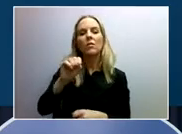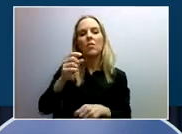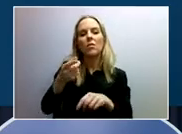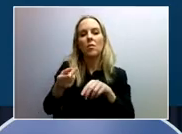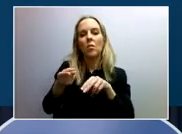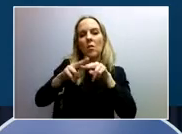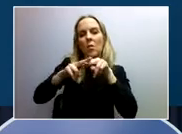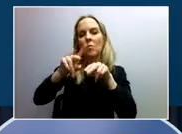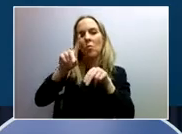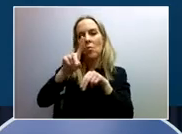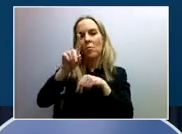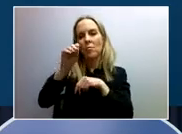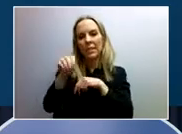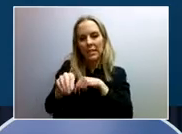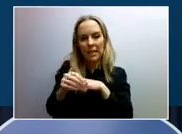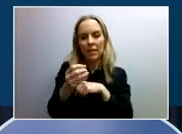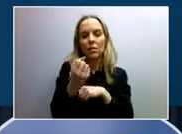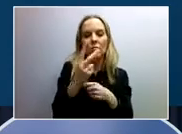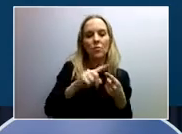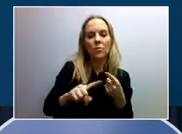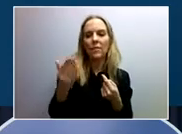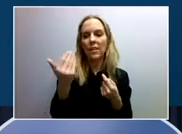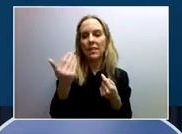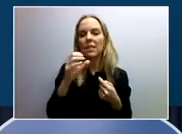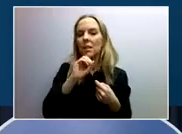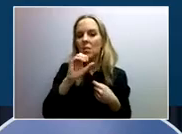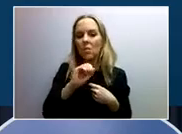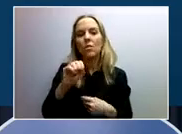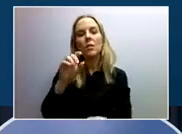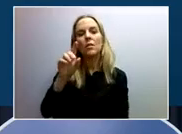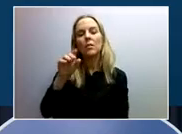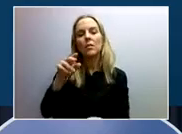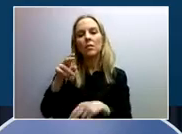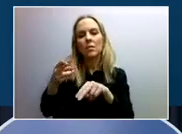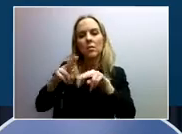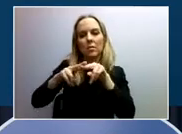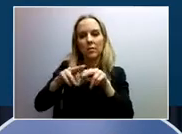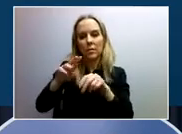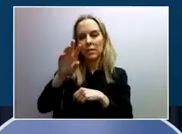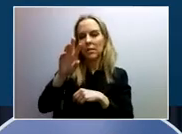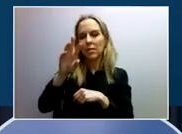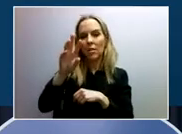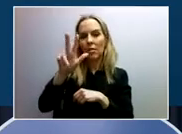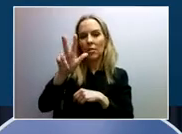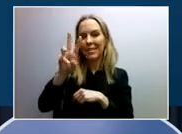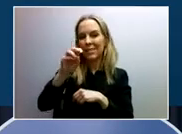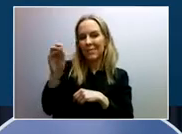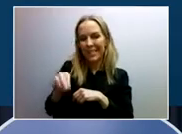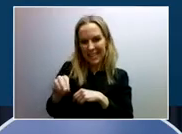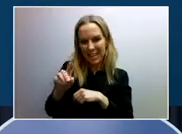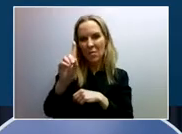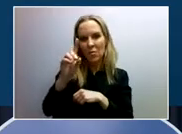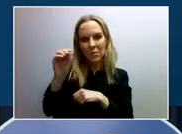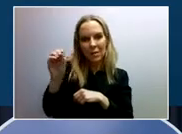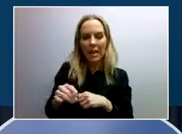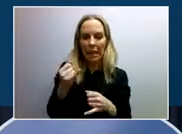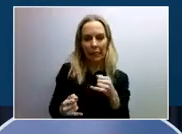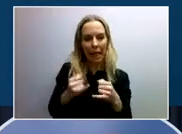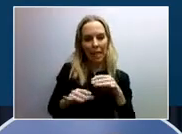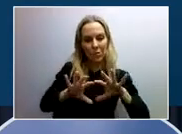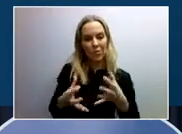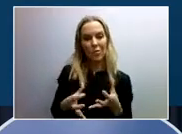12 to 15-year-olds, up a point to 46%. We have got to do better on this last one, especially 5